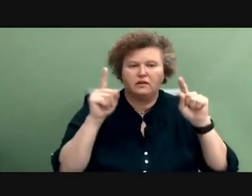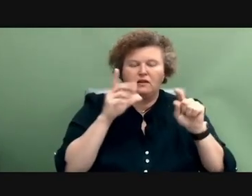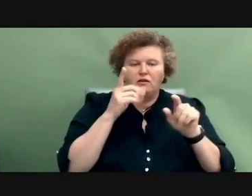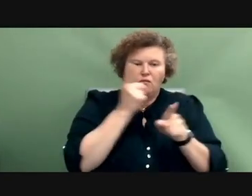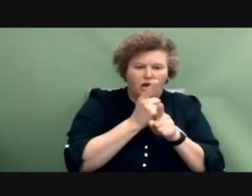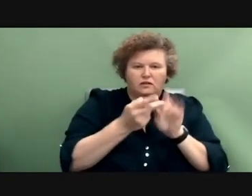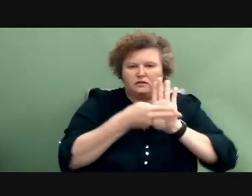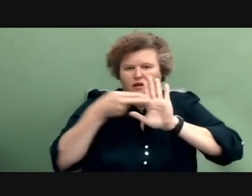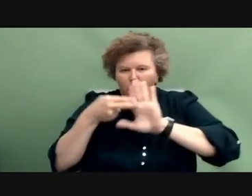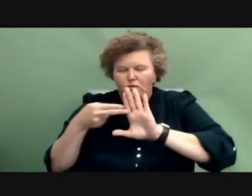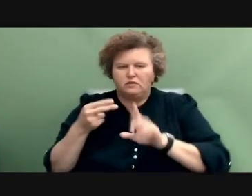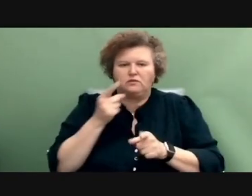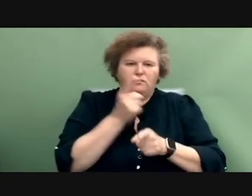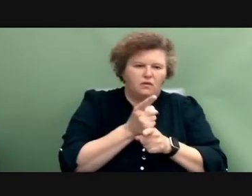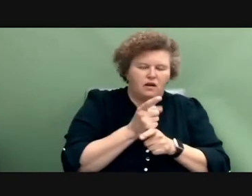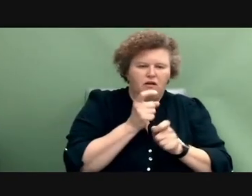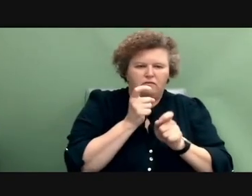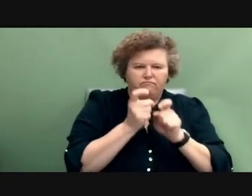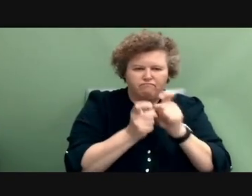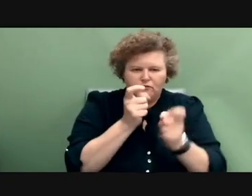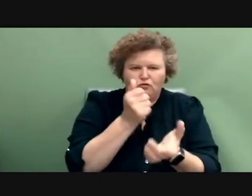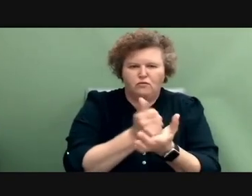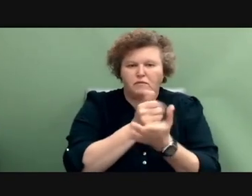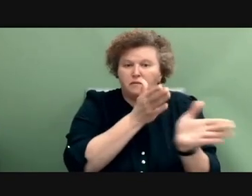be able to have a successful